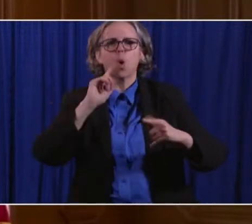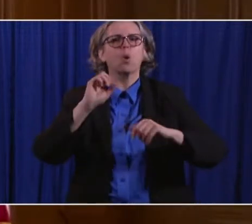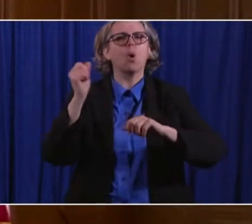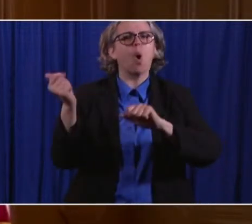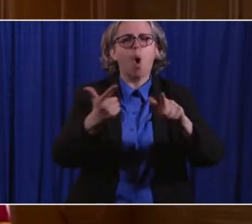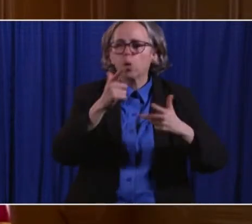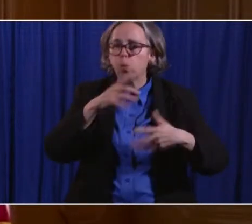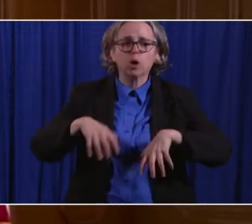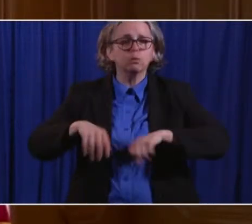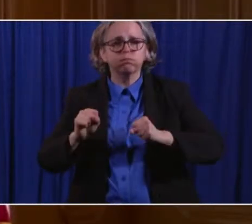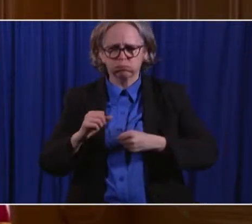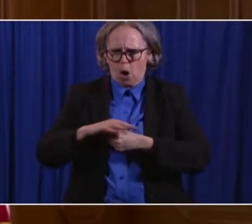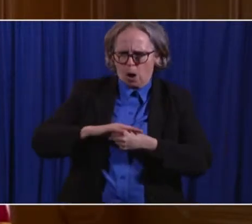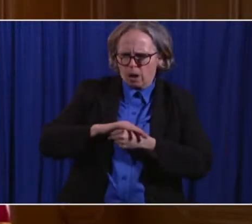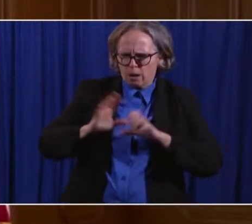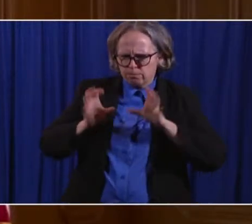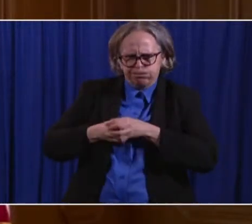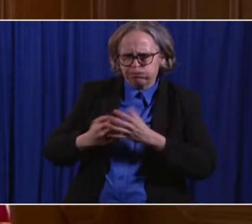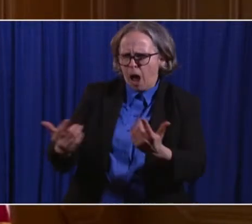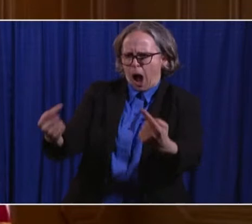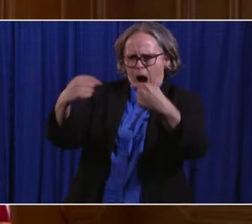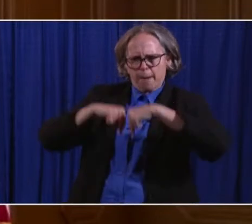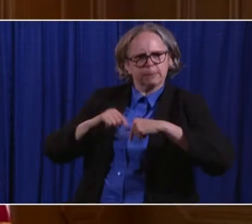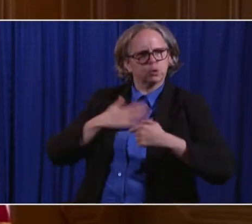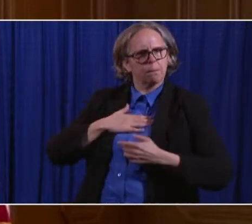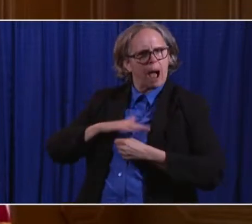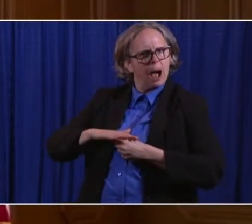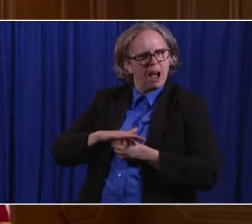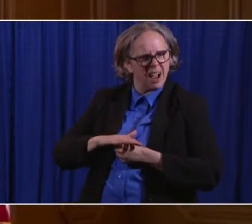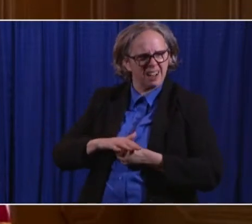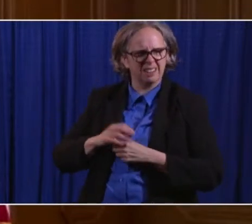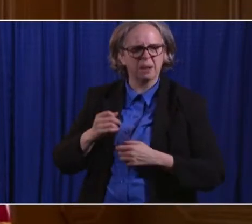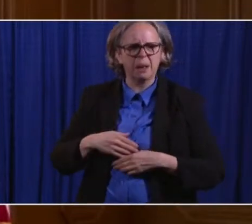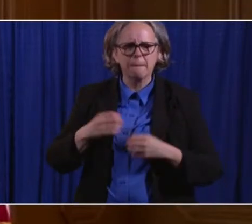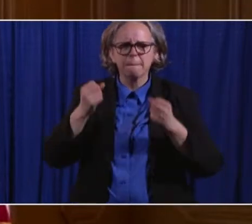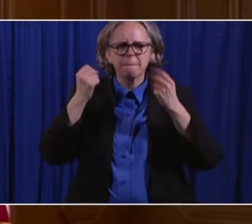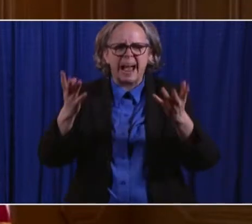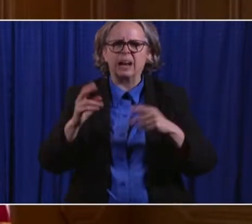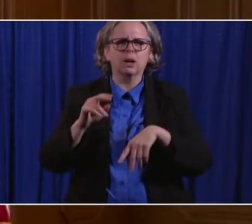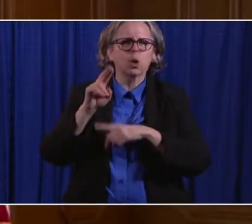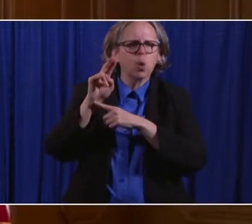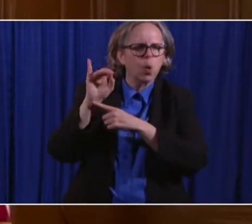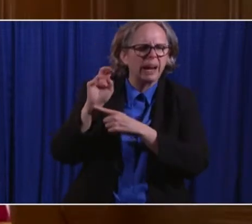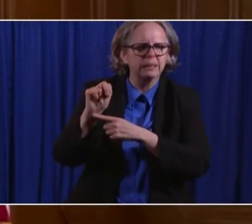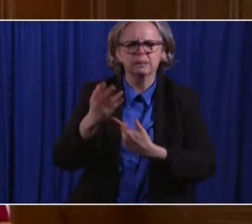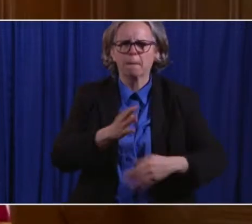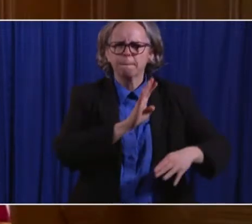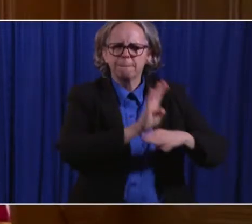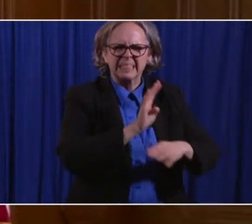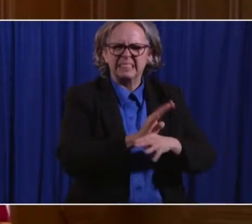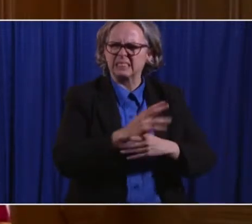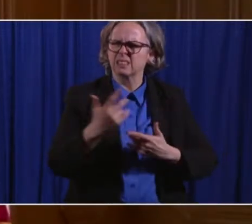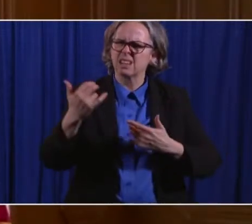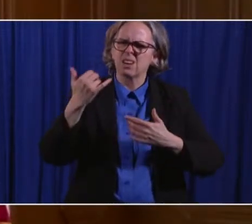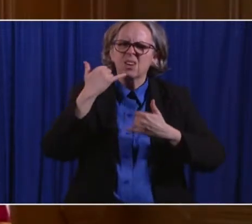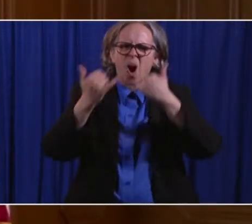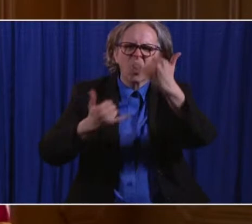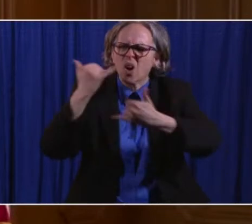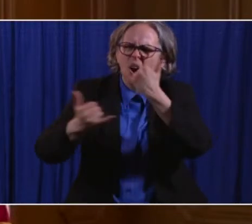myself, so I know many businesses and labor unions and others are interested in doing that.